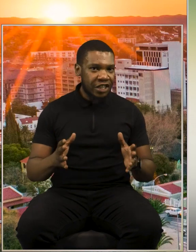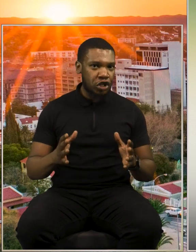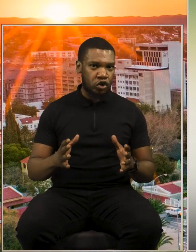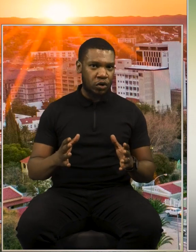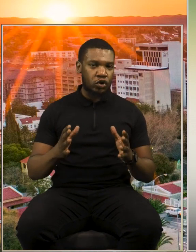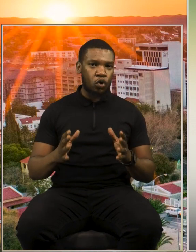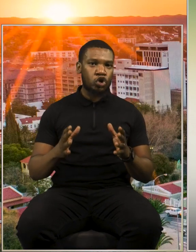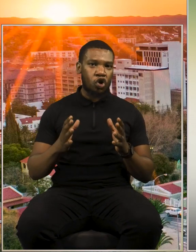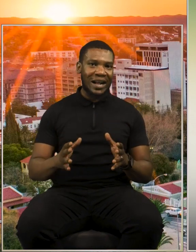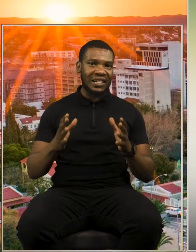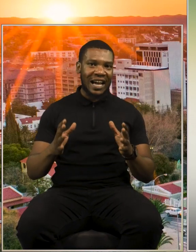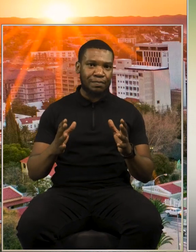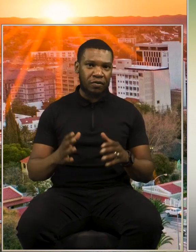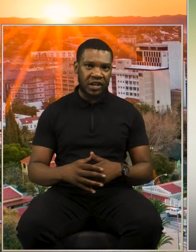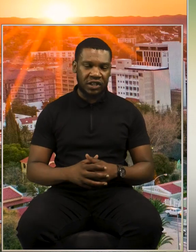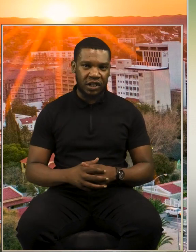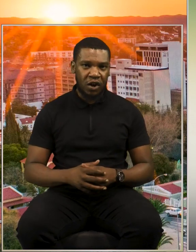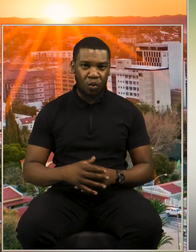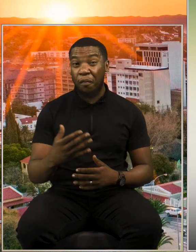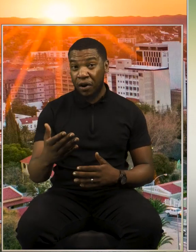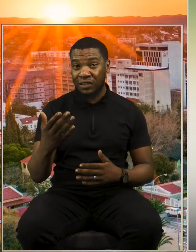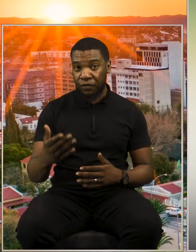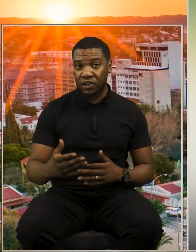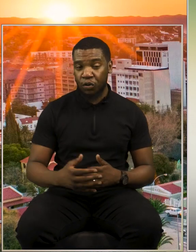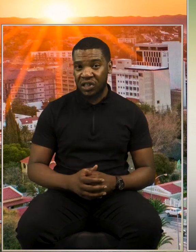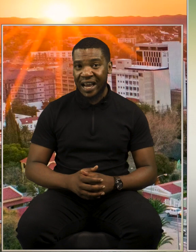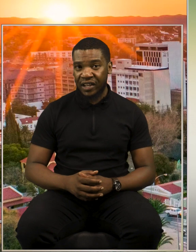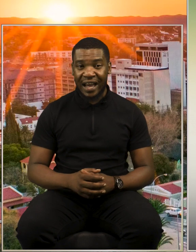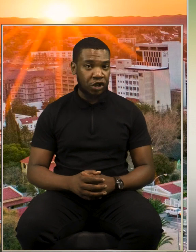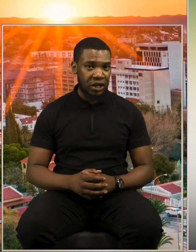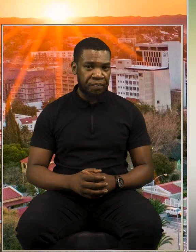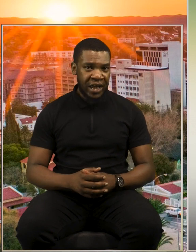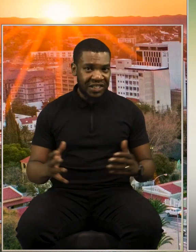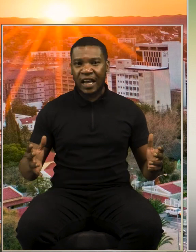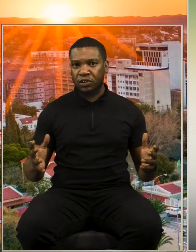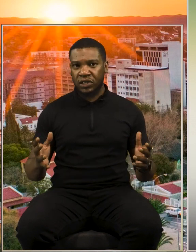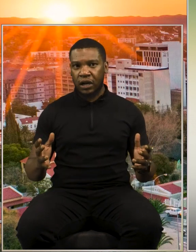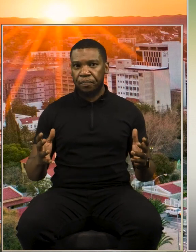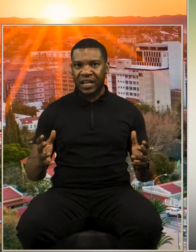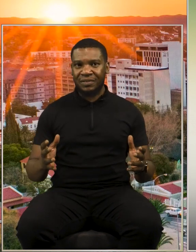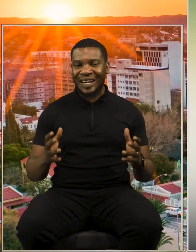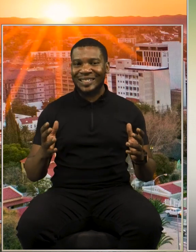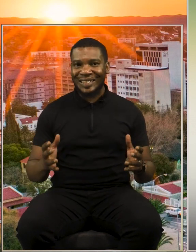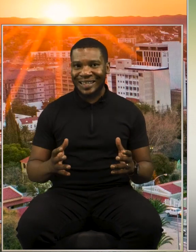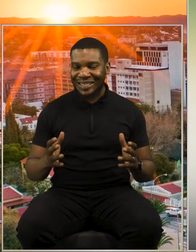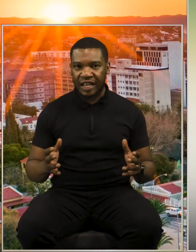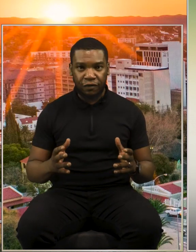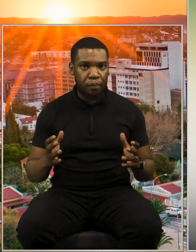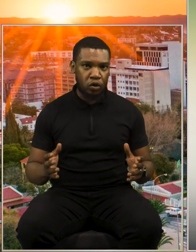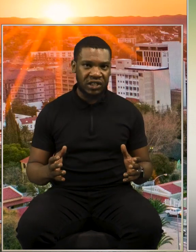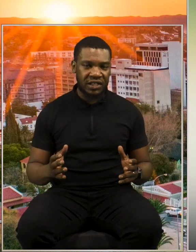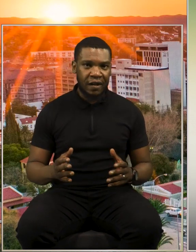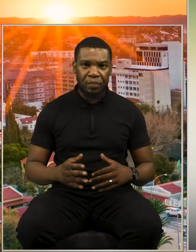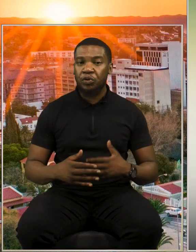leader inching towards autocratic aspirations, while past flirting with the idea, actually. As the capital, Dakar, becomes the unsettling stage